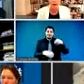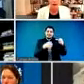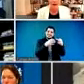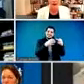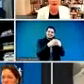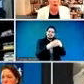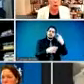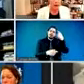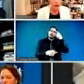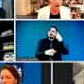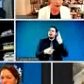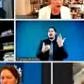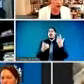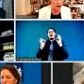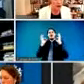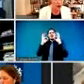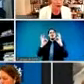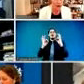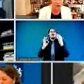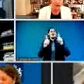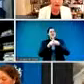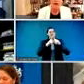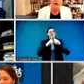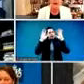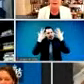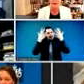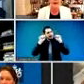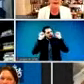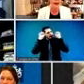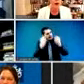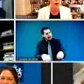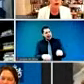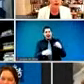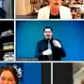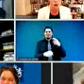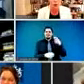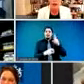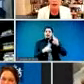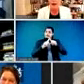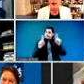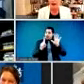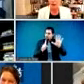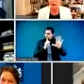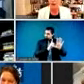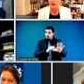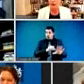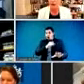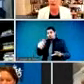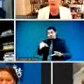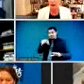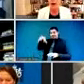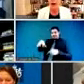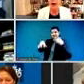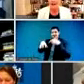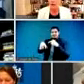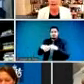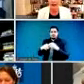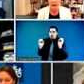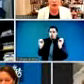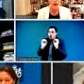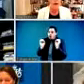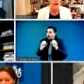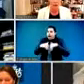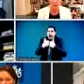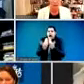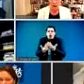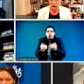other hand, we are not enforcing mechanisms that allow women to be in the professional sphere as they would like to.